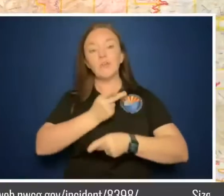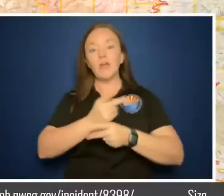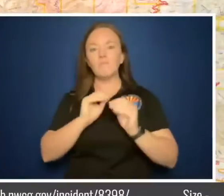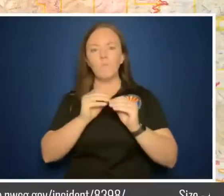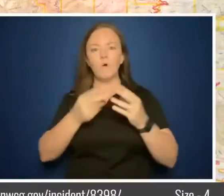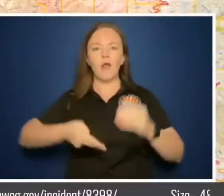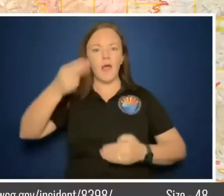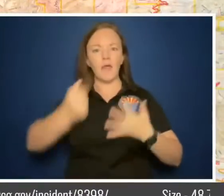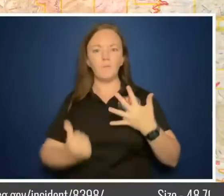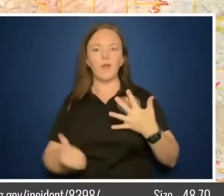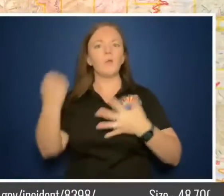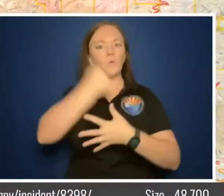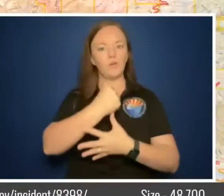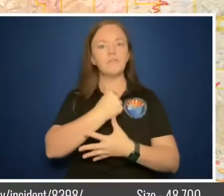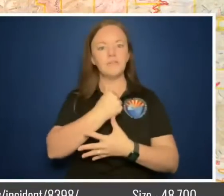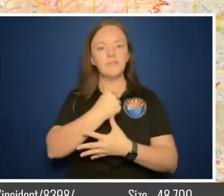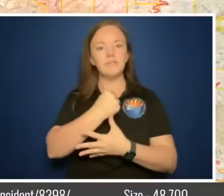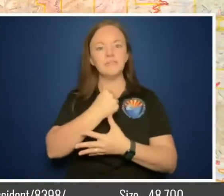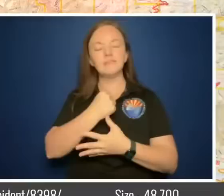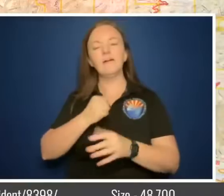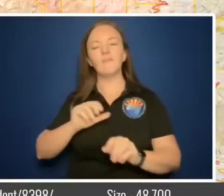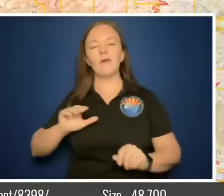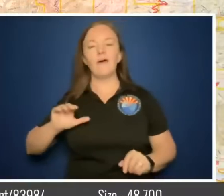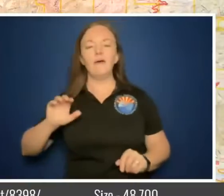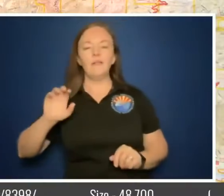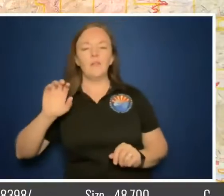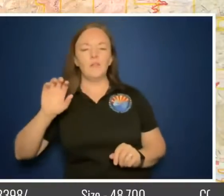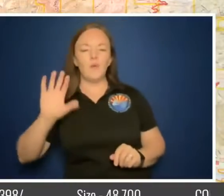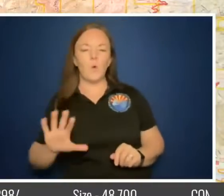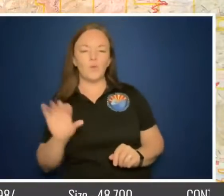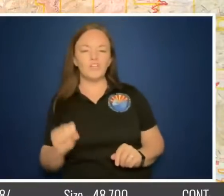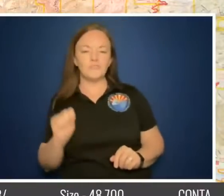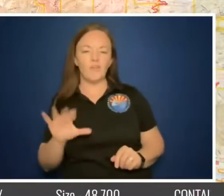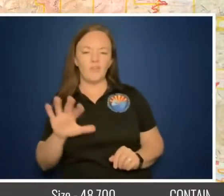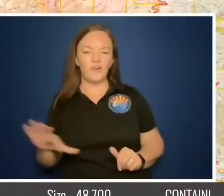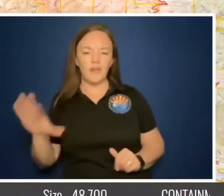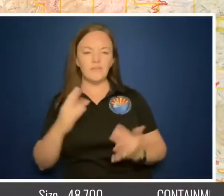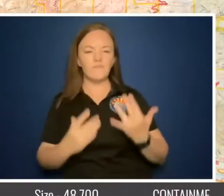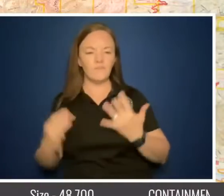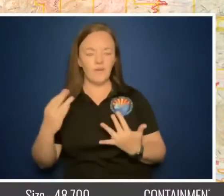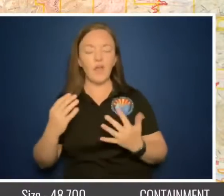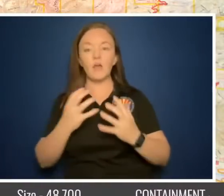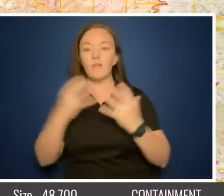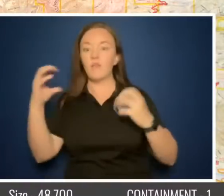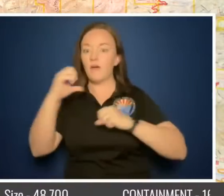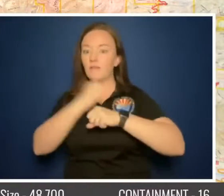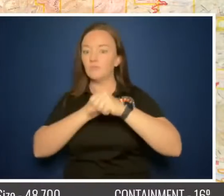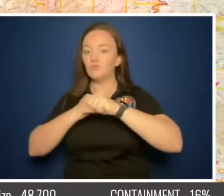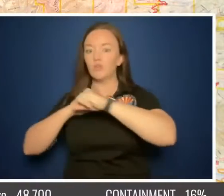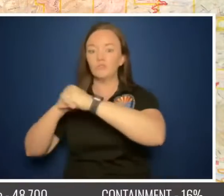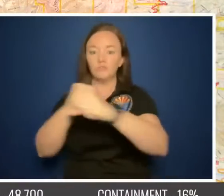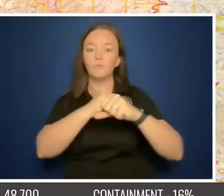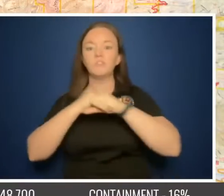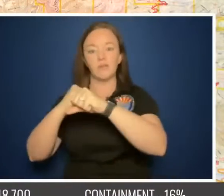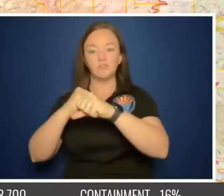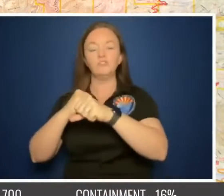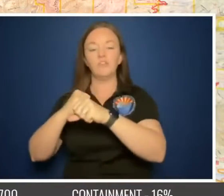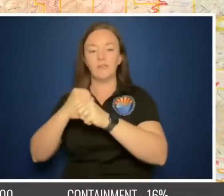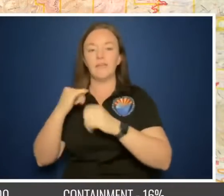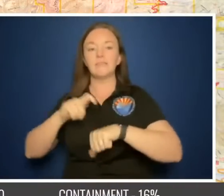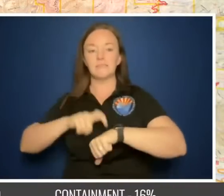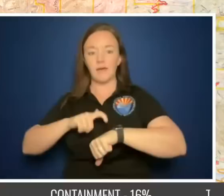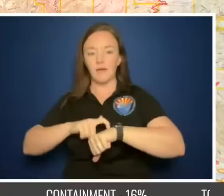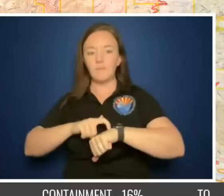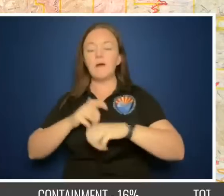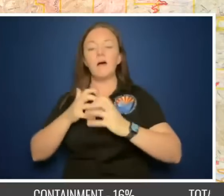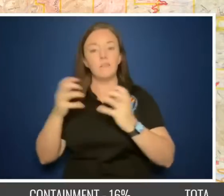in the lower section of the fire here, where we had a huge amount of structured defense at the current time. There was a lot of life and